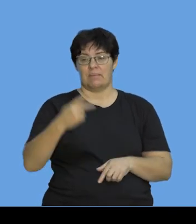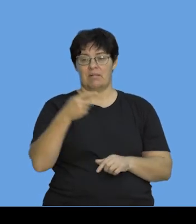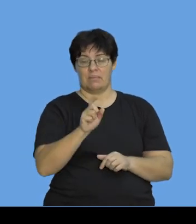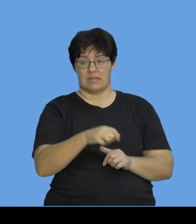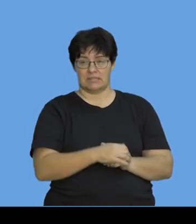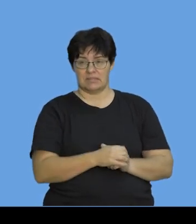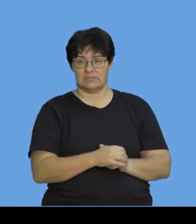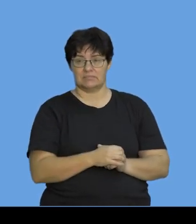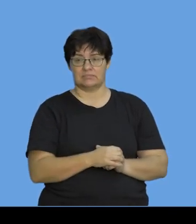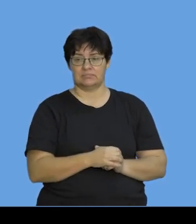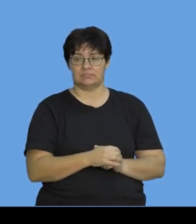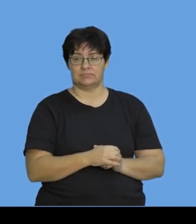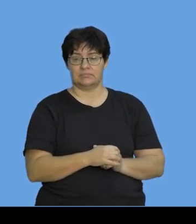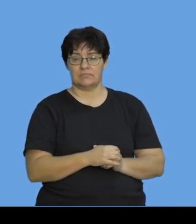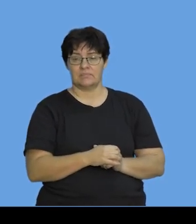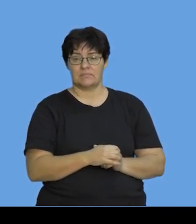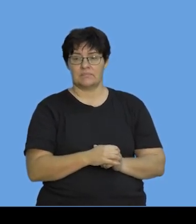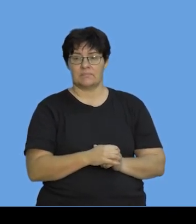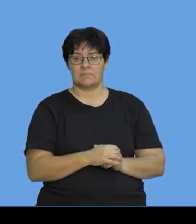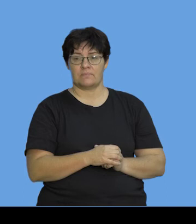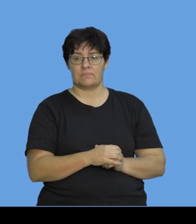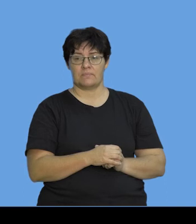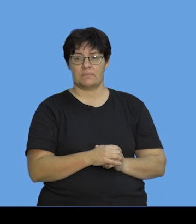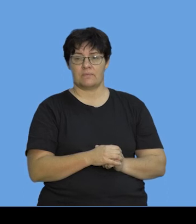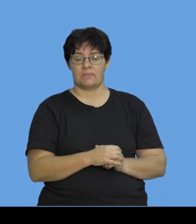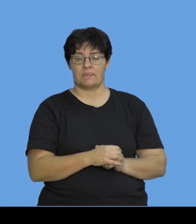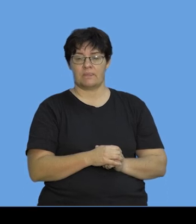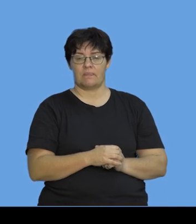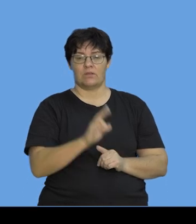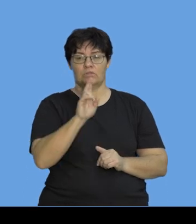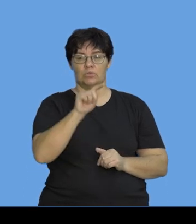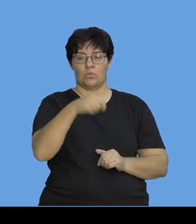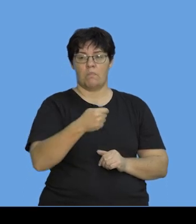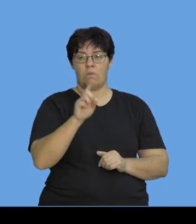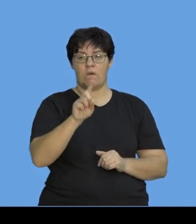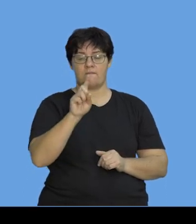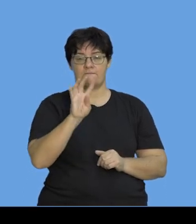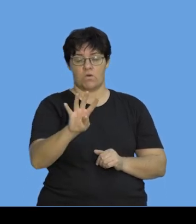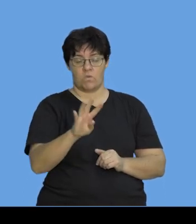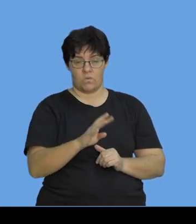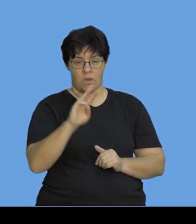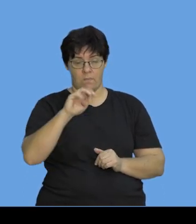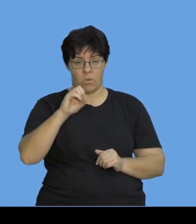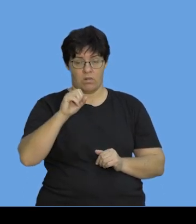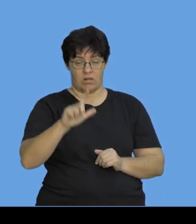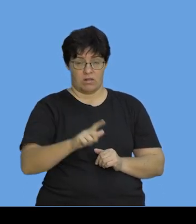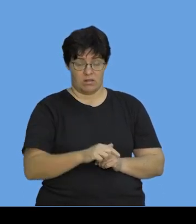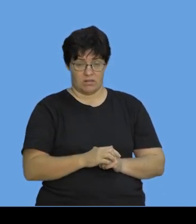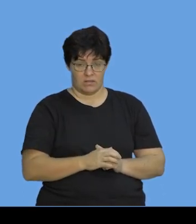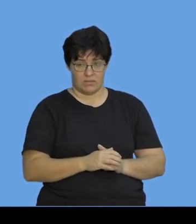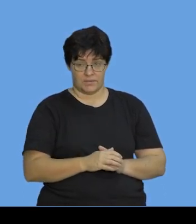2, we'll get, okay, 2,14 moles, okay,